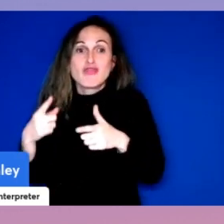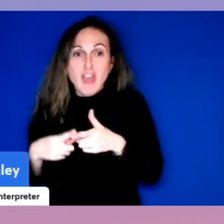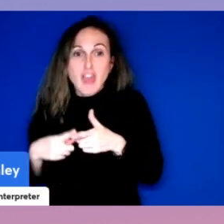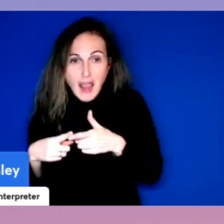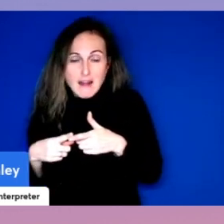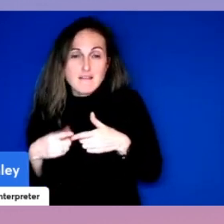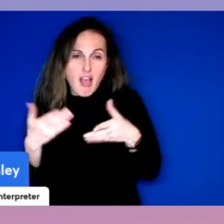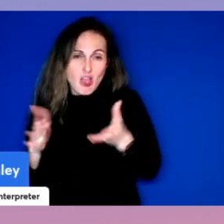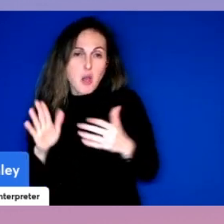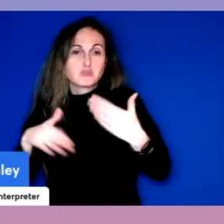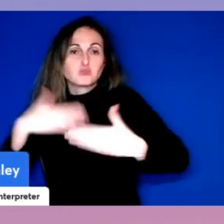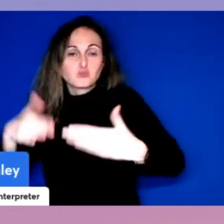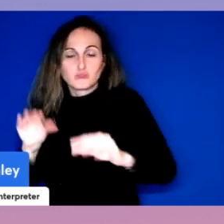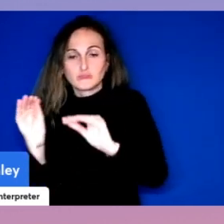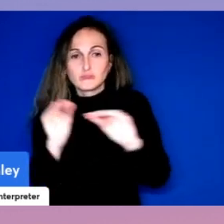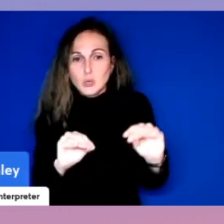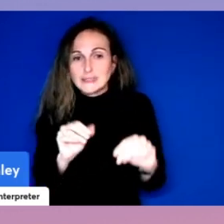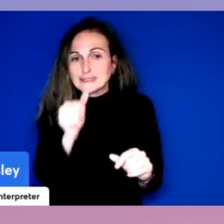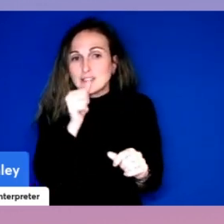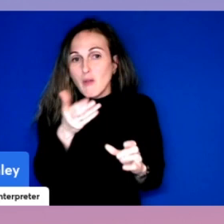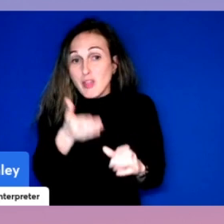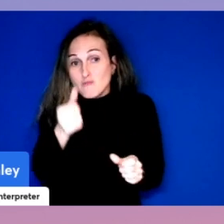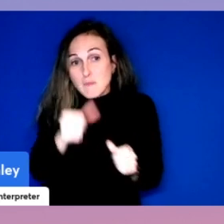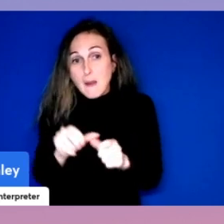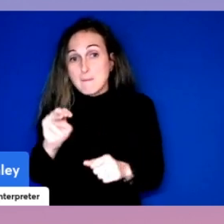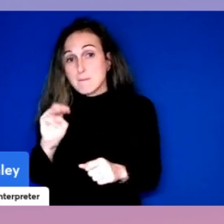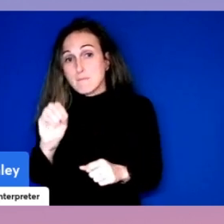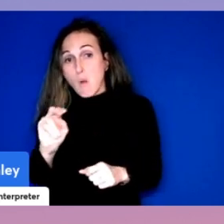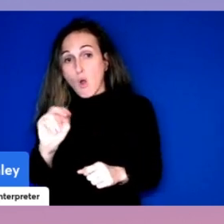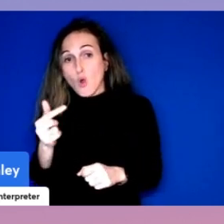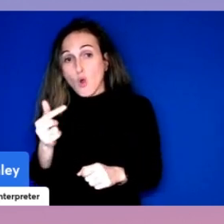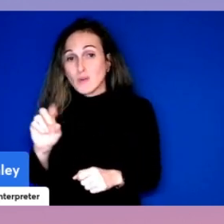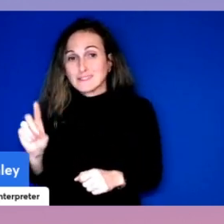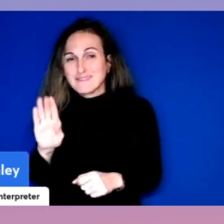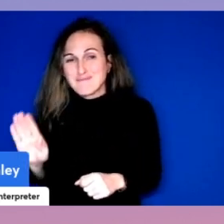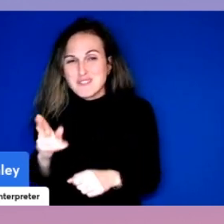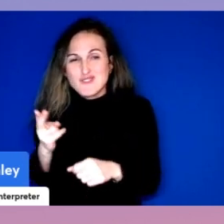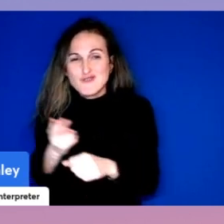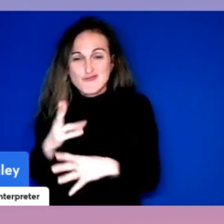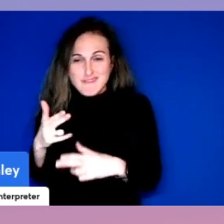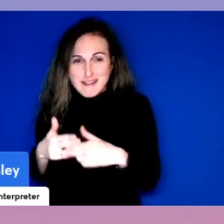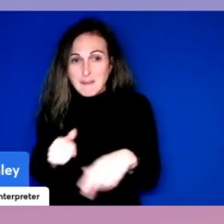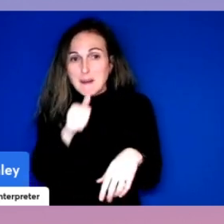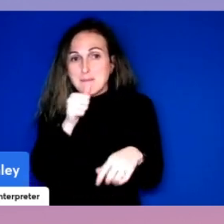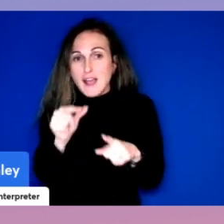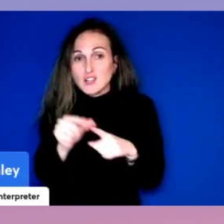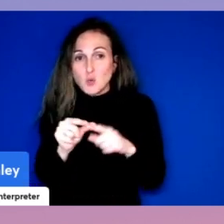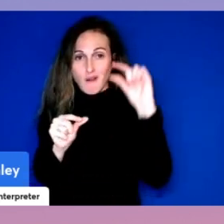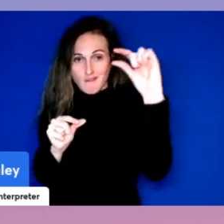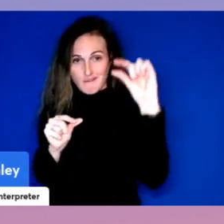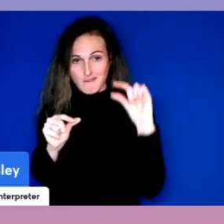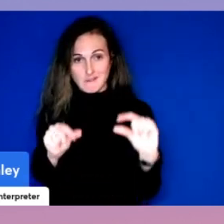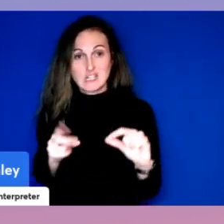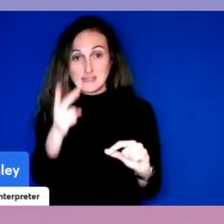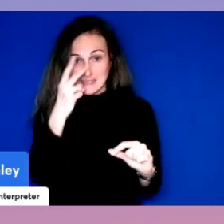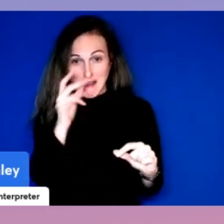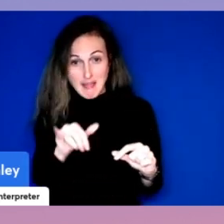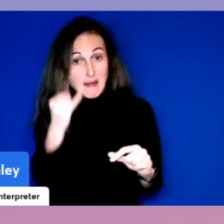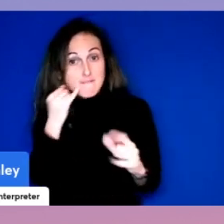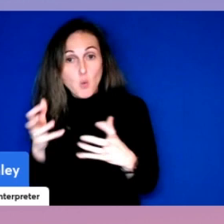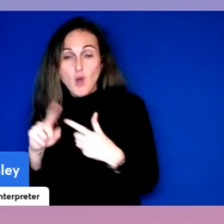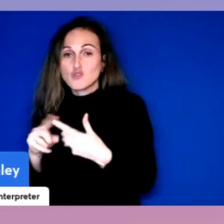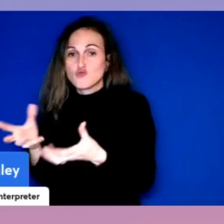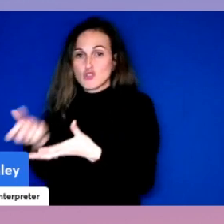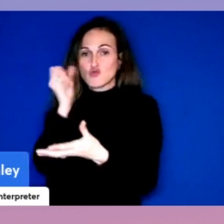here. Remember our MongoDB username and password. So here's our username, and here's our password. And if you want to